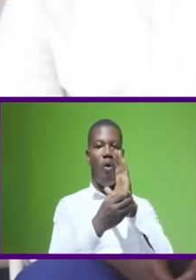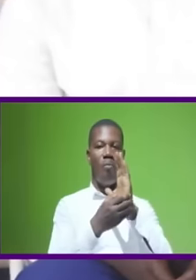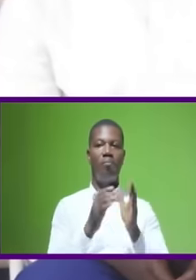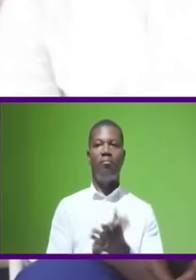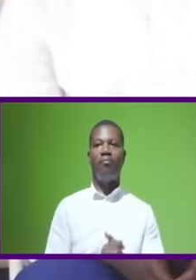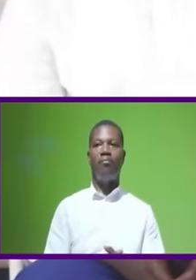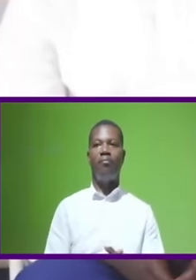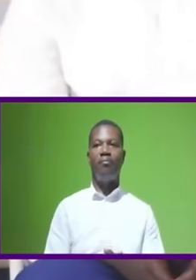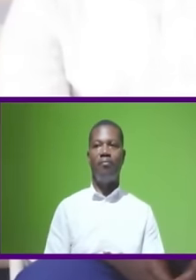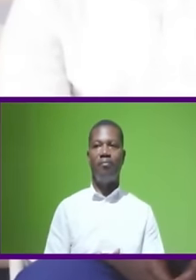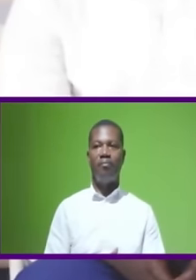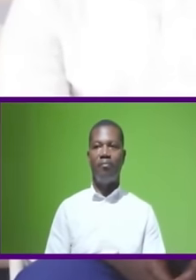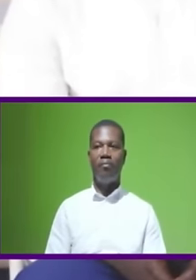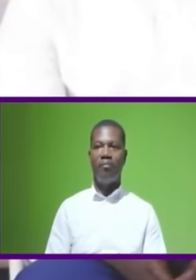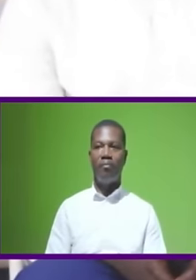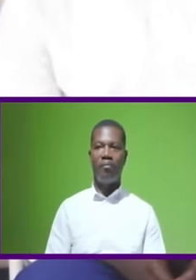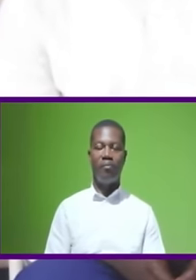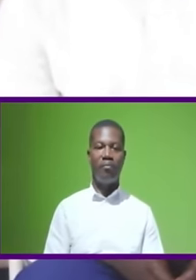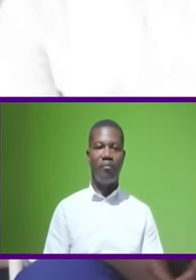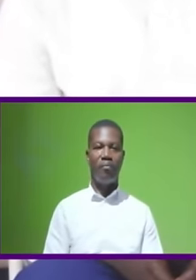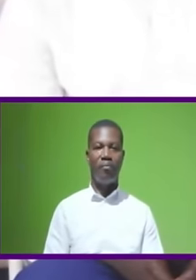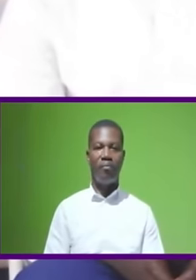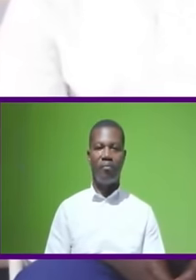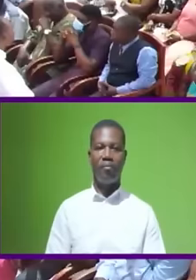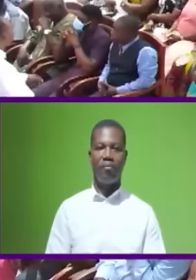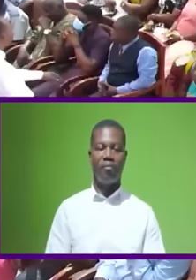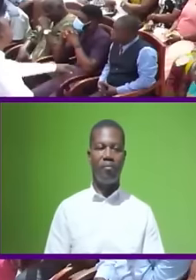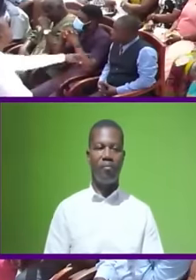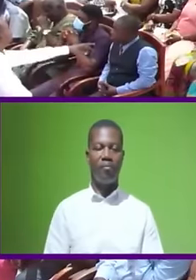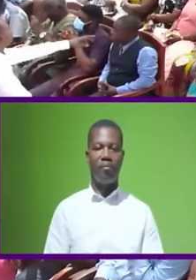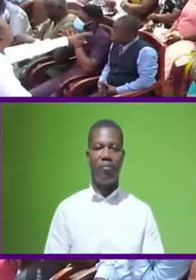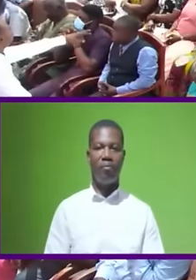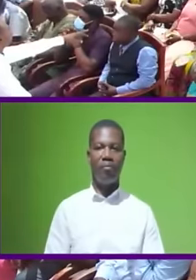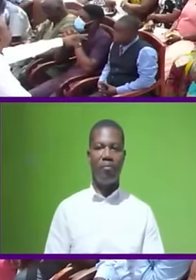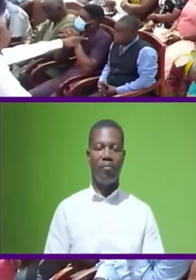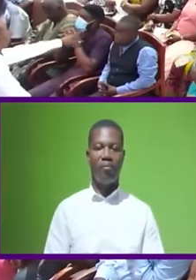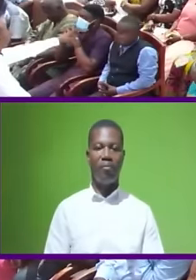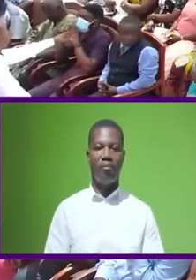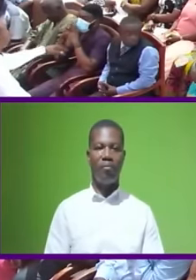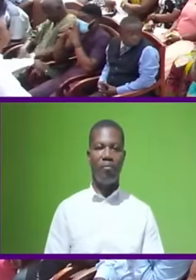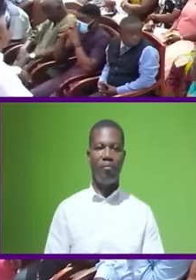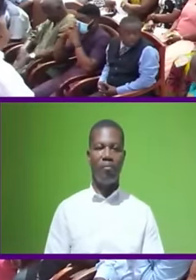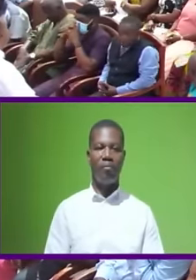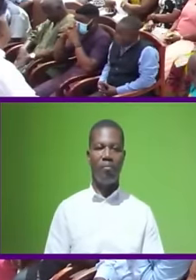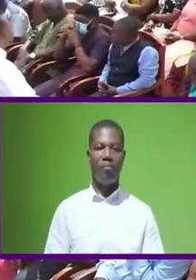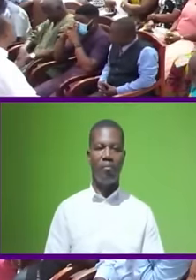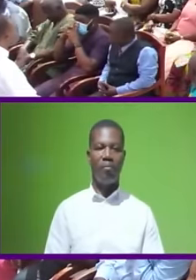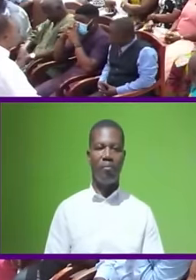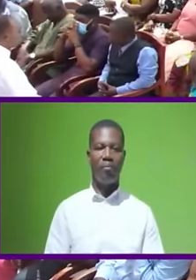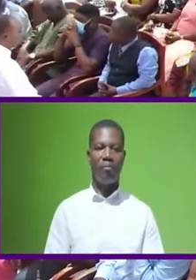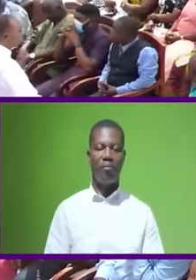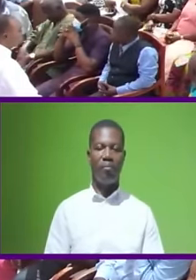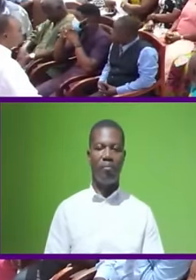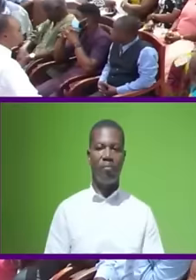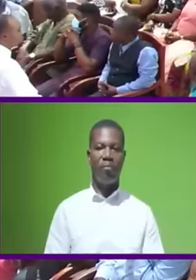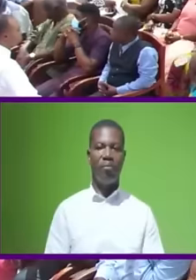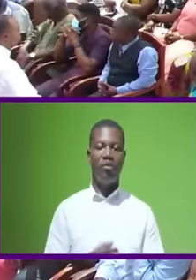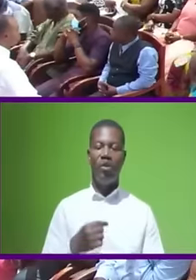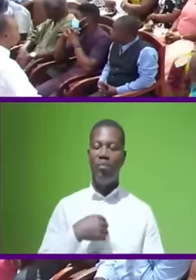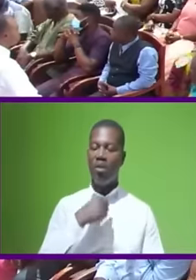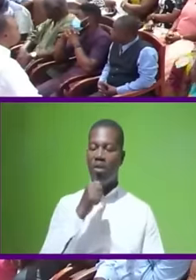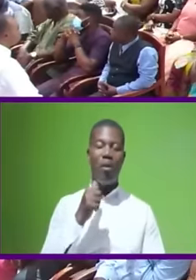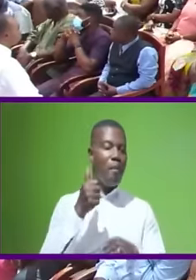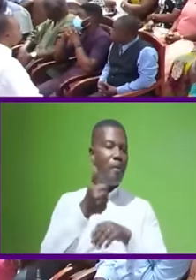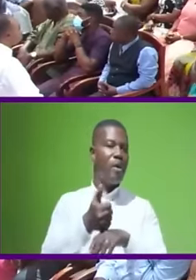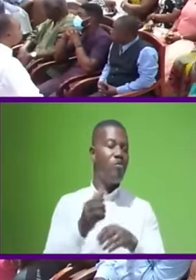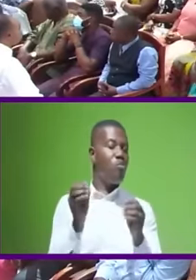testimony. You have parked money, the Lord has blessed you with money, yet you have come to pick a form.